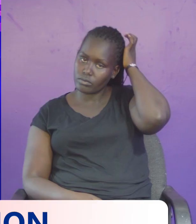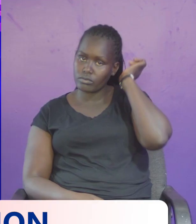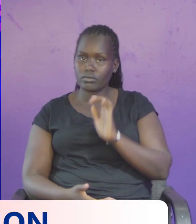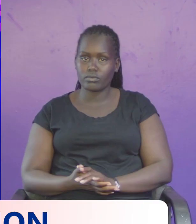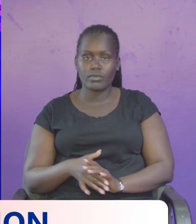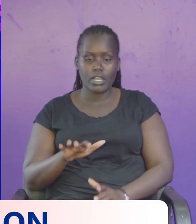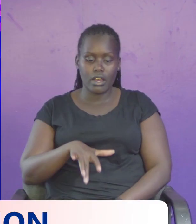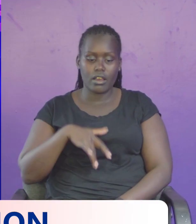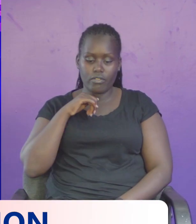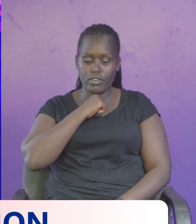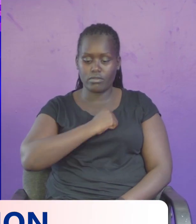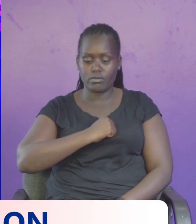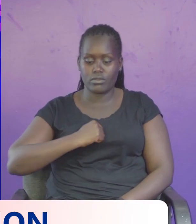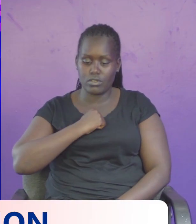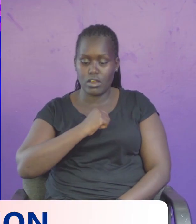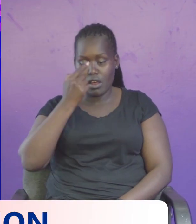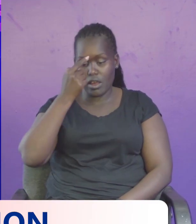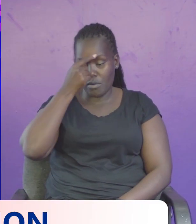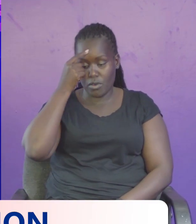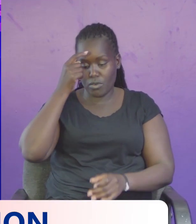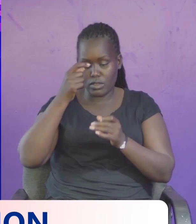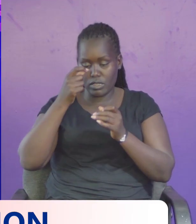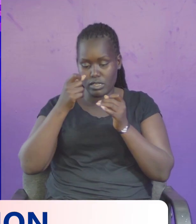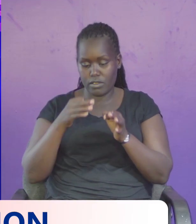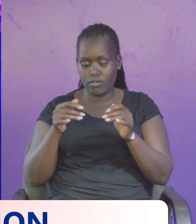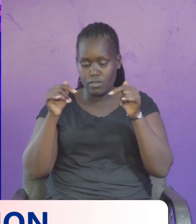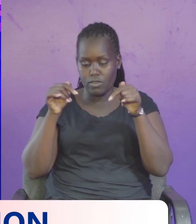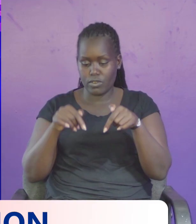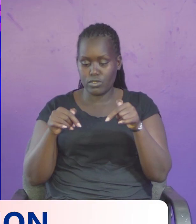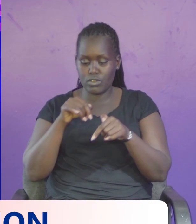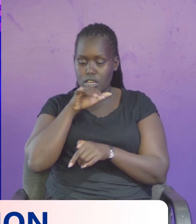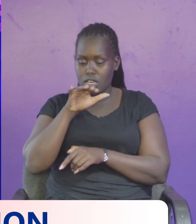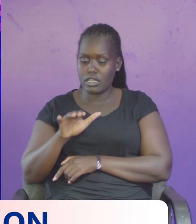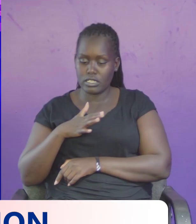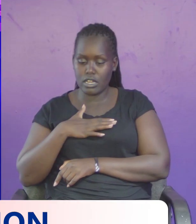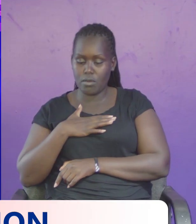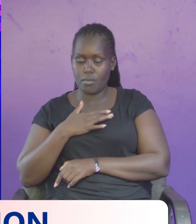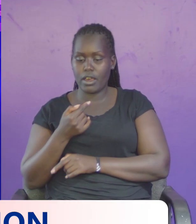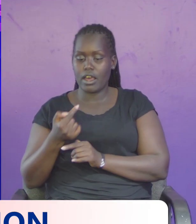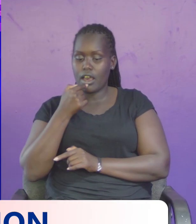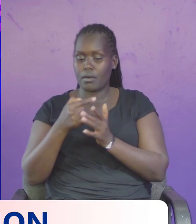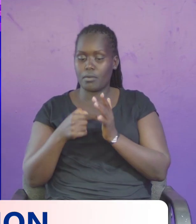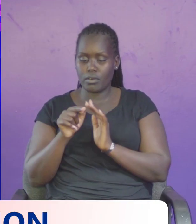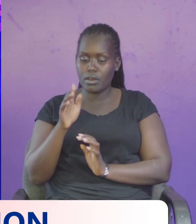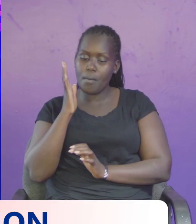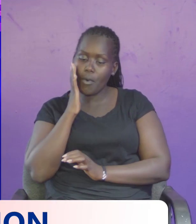her. Because today, if my son came and told me that, Mama, this is you.